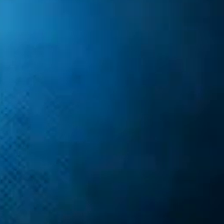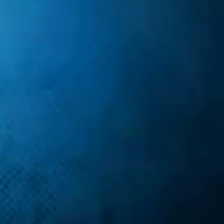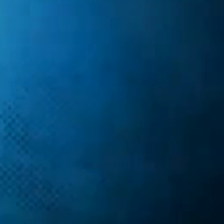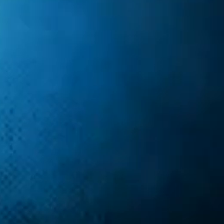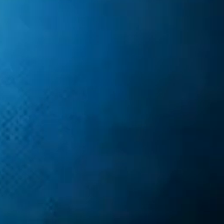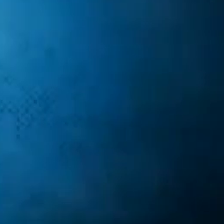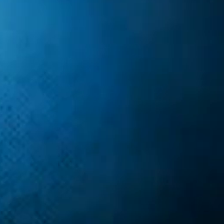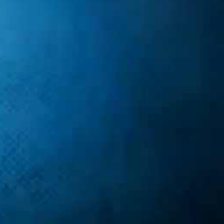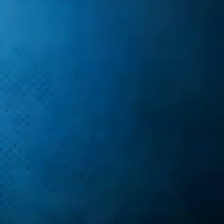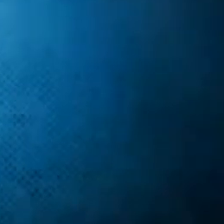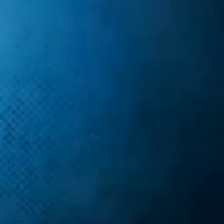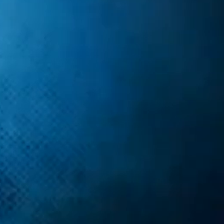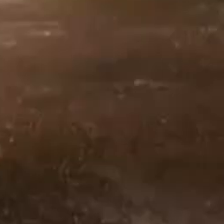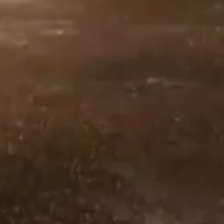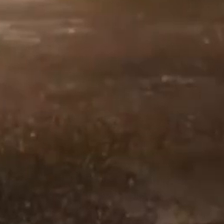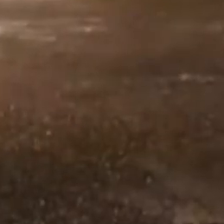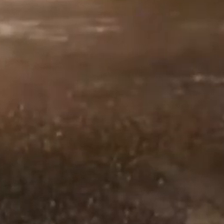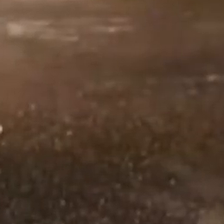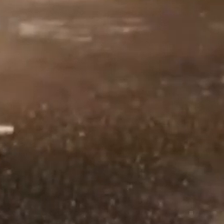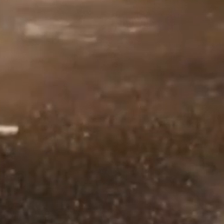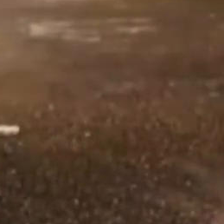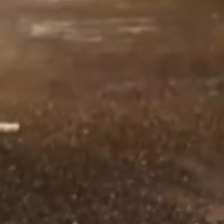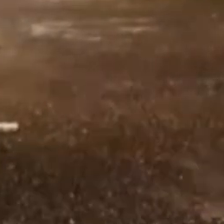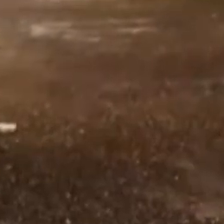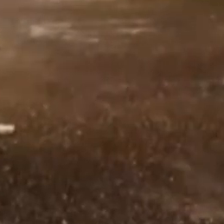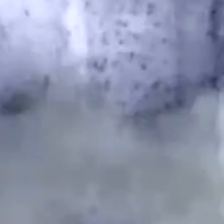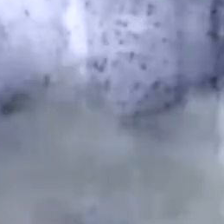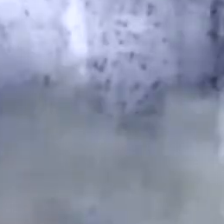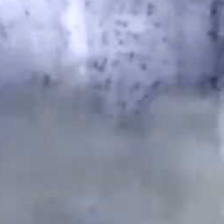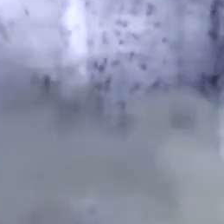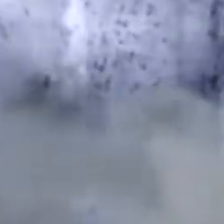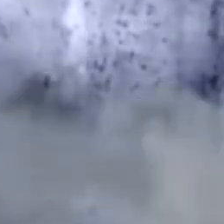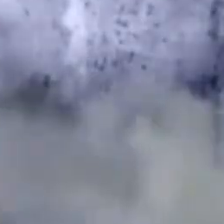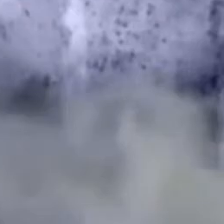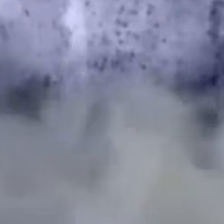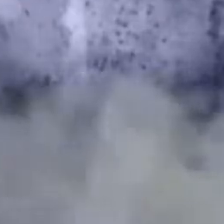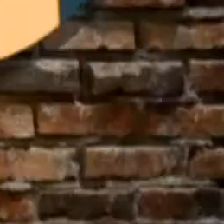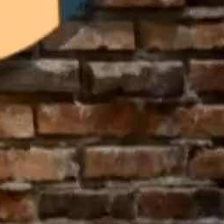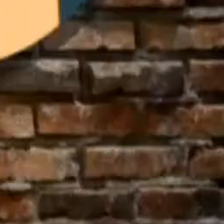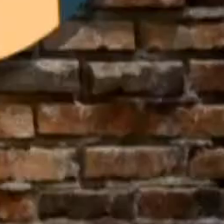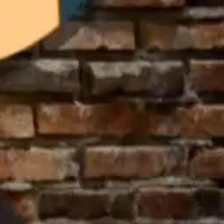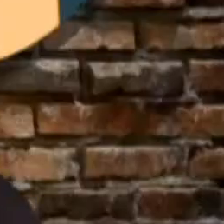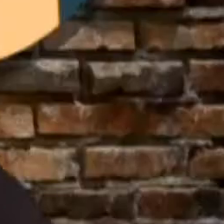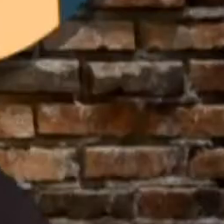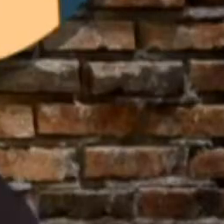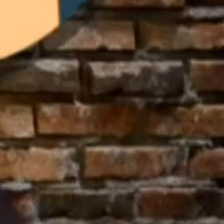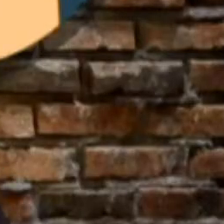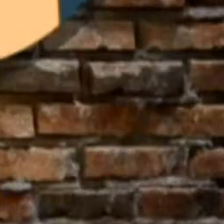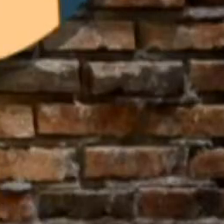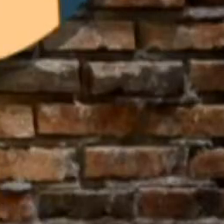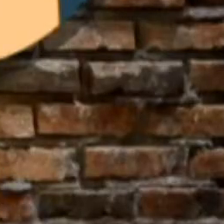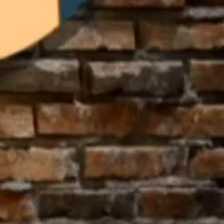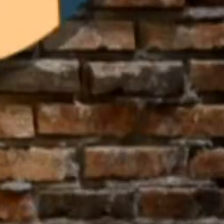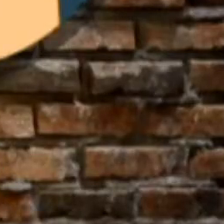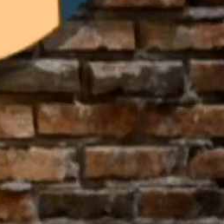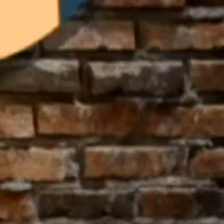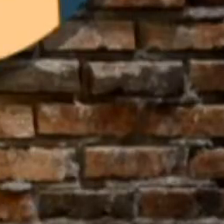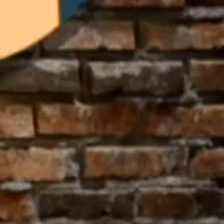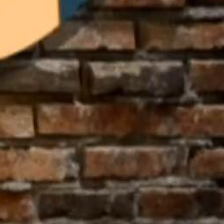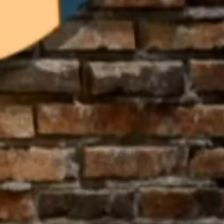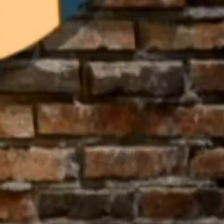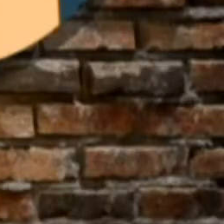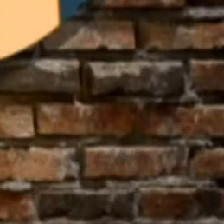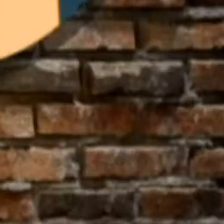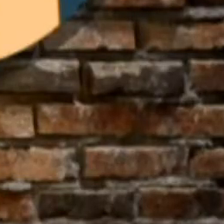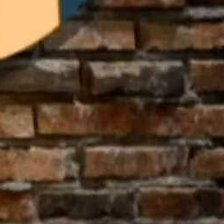I see. I close my mouth before I sneeze. I see. I don't go to parties, that's a risk. I believe that some of the people you know can